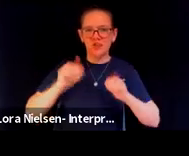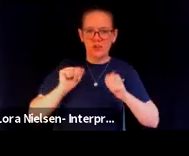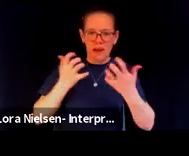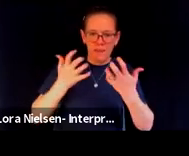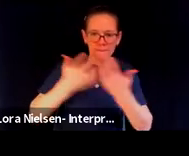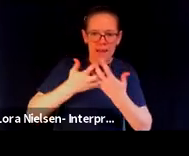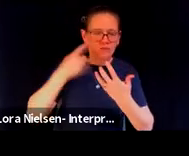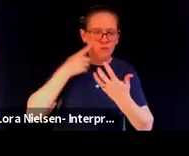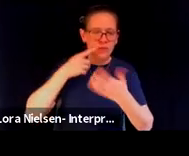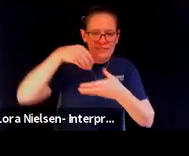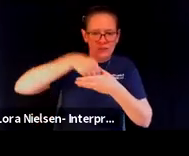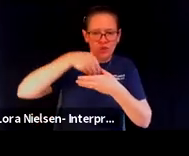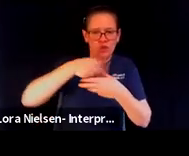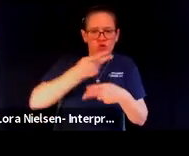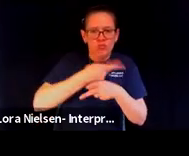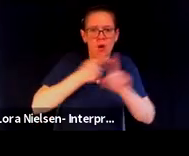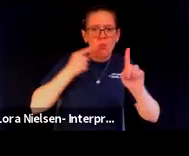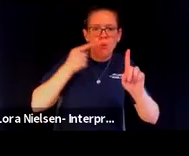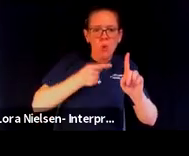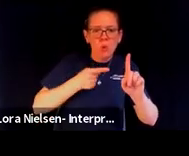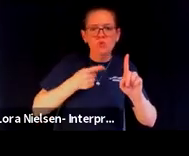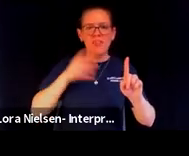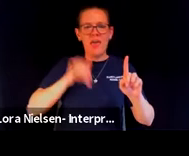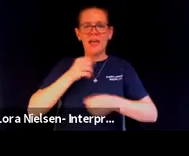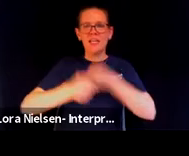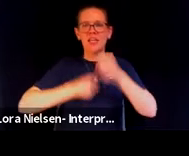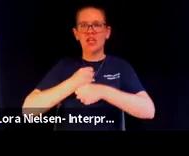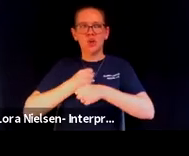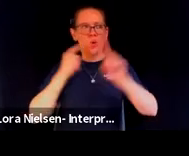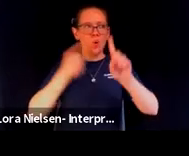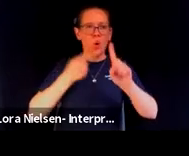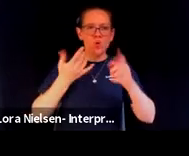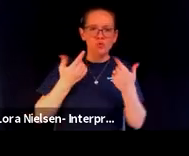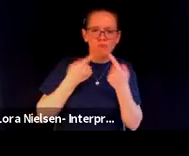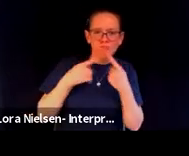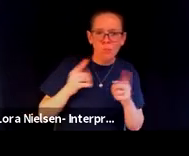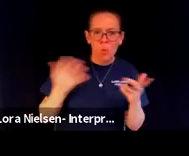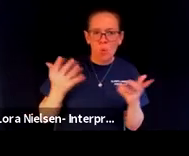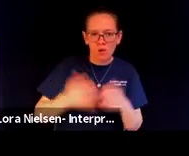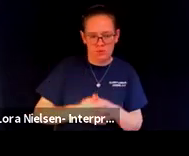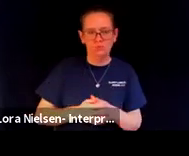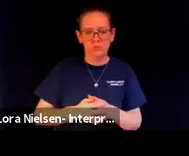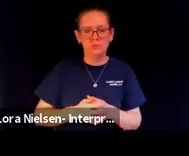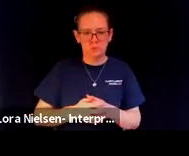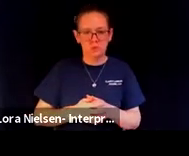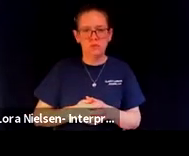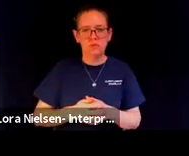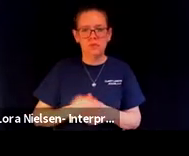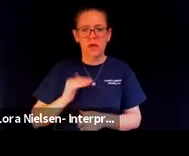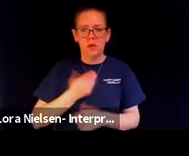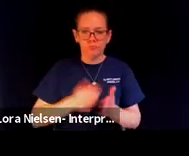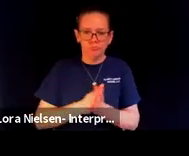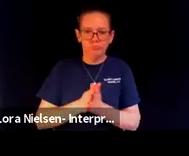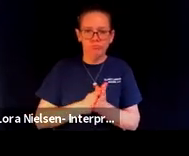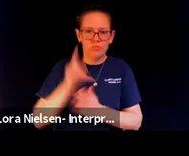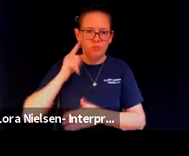Where do we want to go with the product for that year? And then that's kind of what's driving our plans for going forward. And so we're always having to